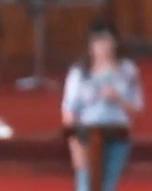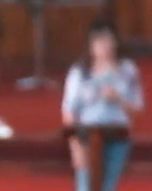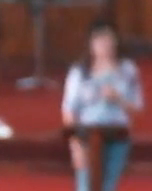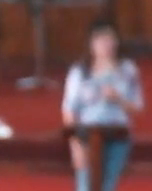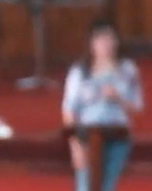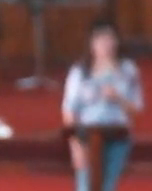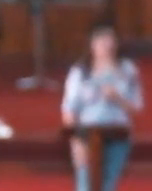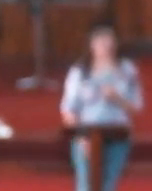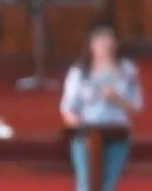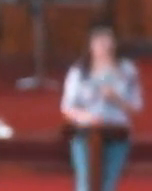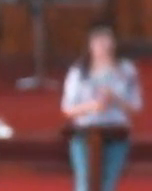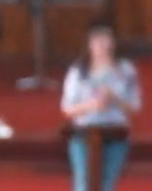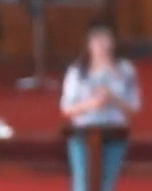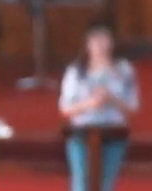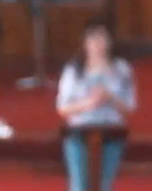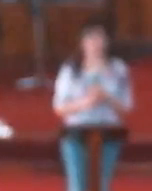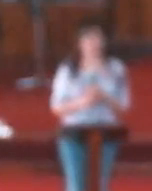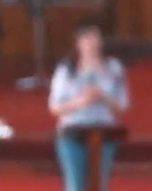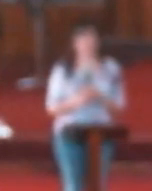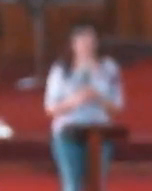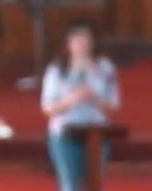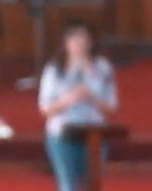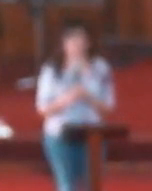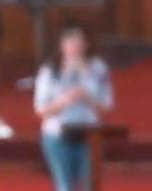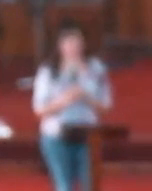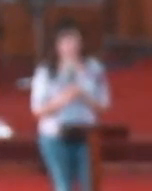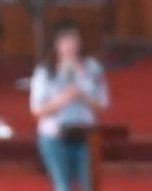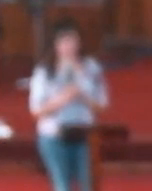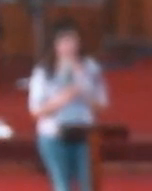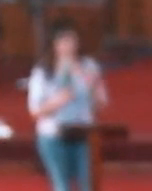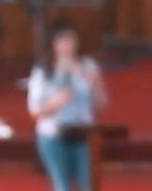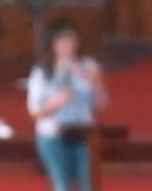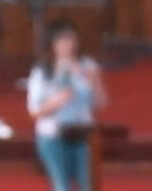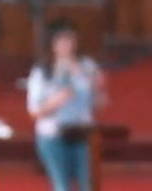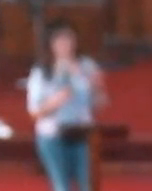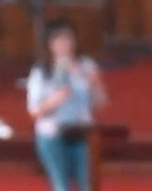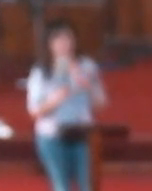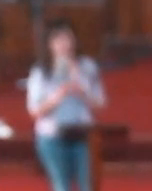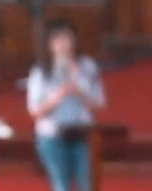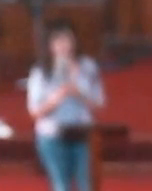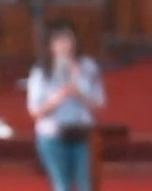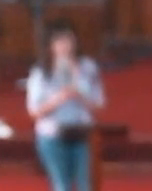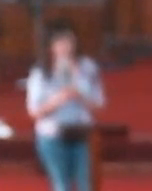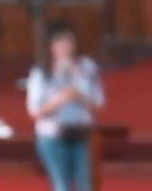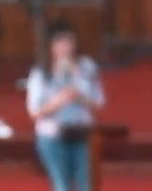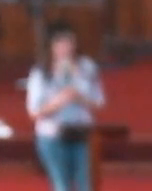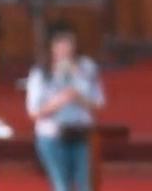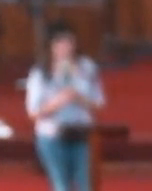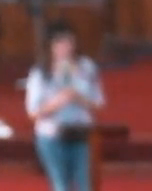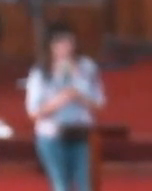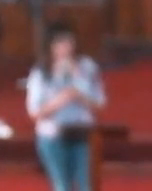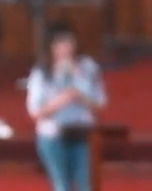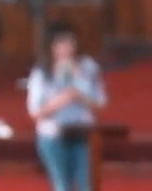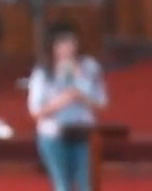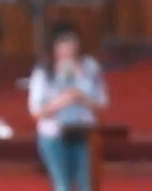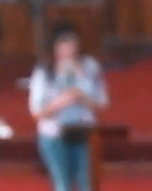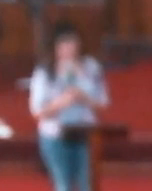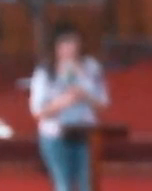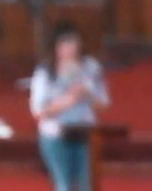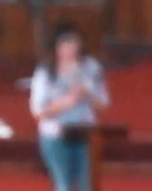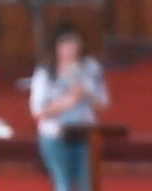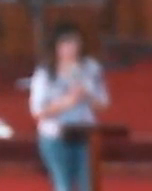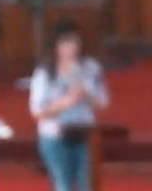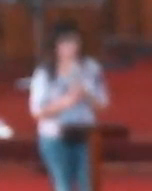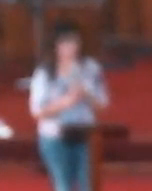Tengamos nuestras lenguas a mecate corto. Make sure that we have our tongue on a short leash. Ahora vamos a